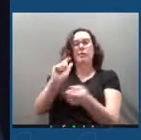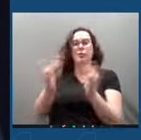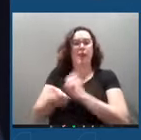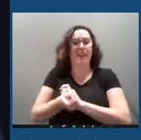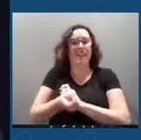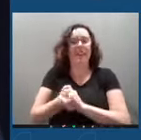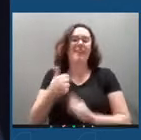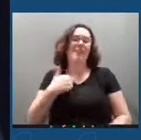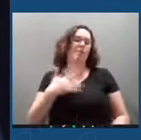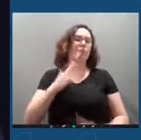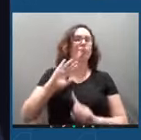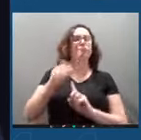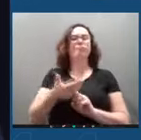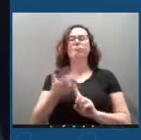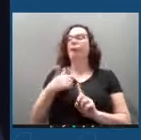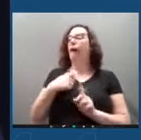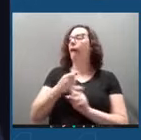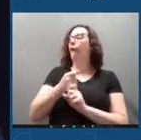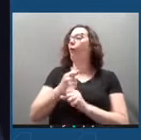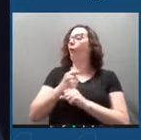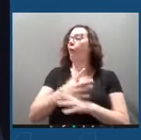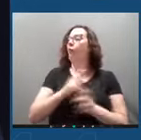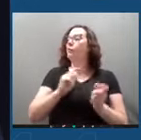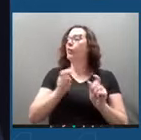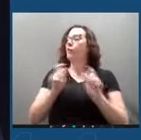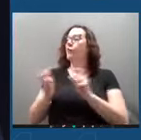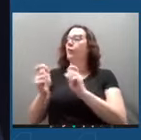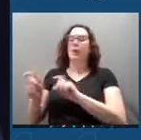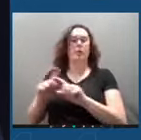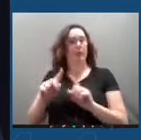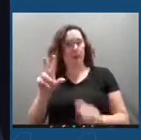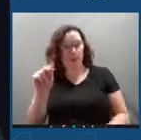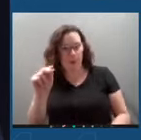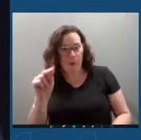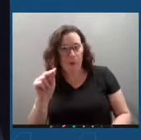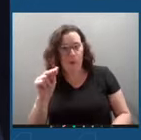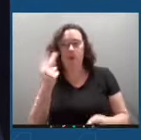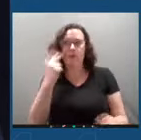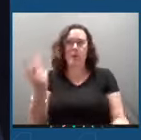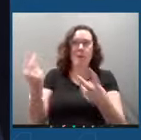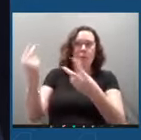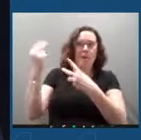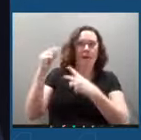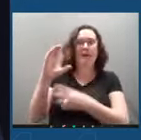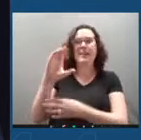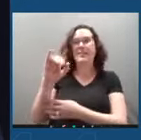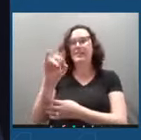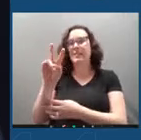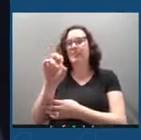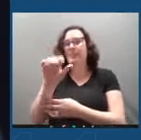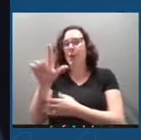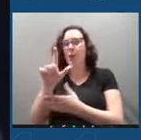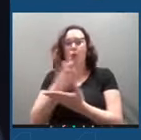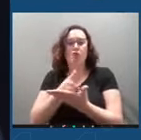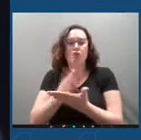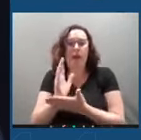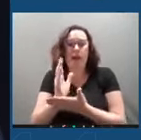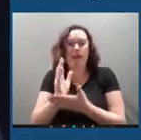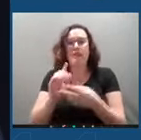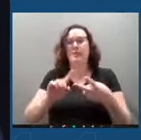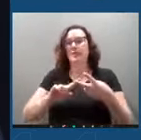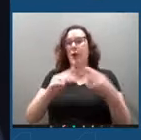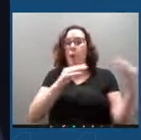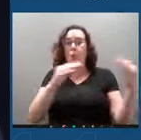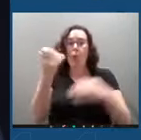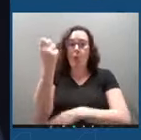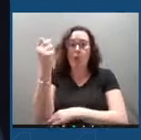act like they do. But the reality is, if you look from the civil rights era, if you look for the wars that have been protested, if you look for